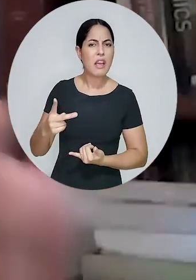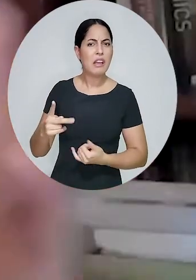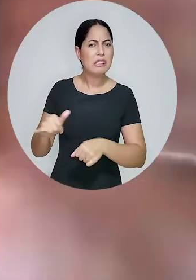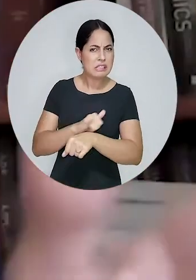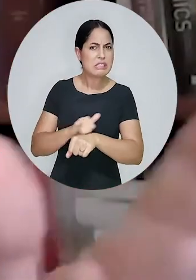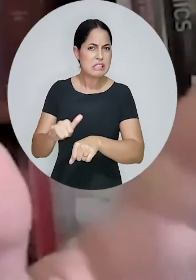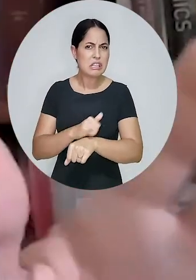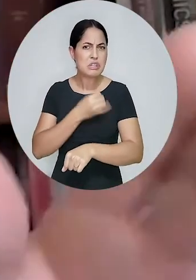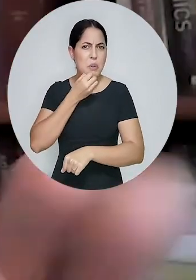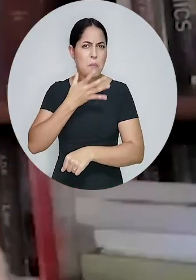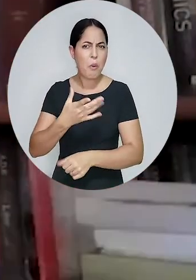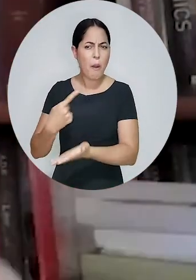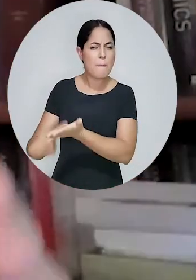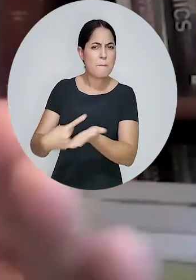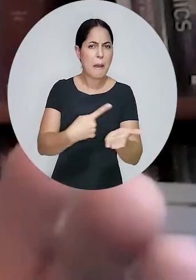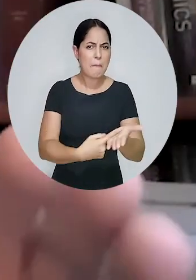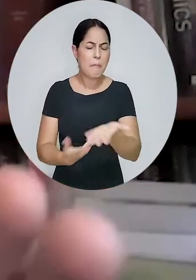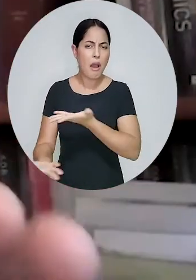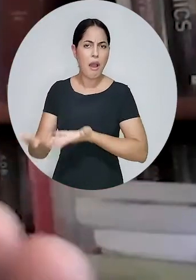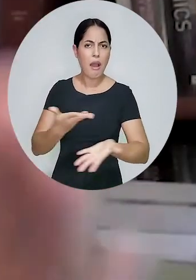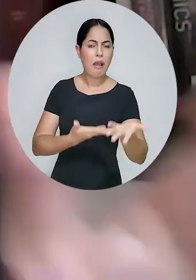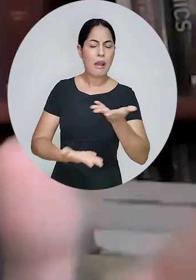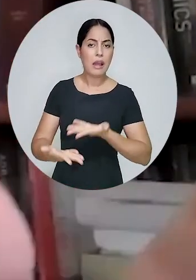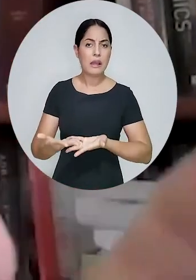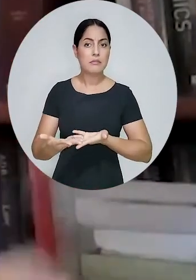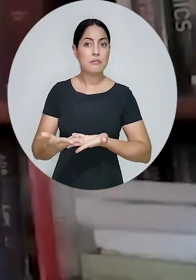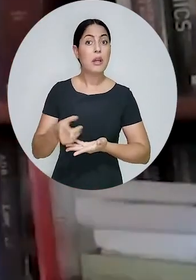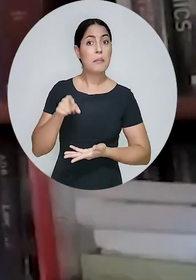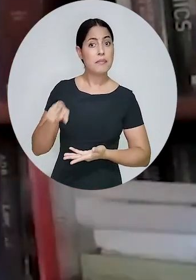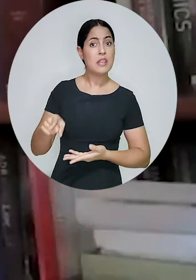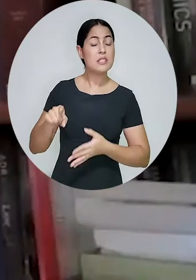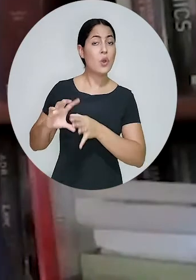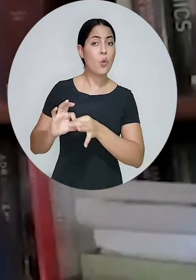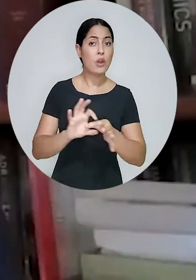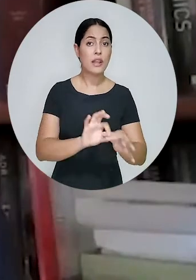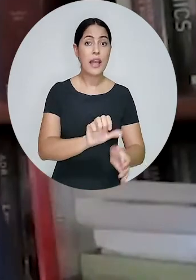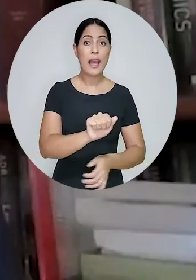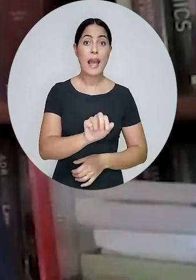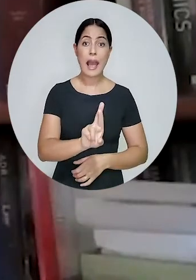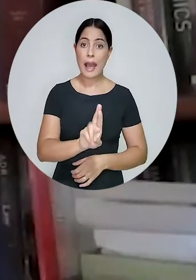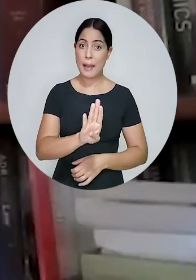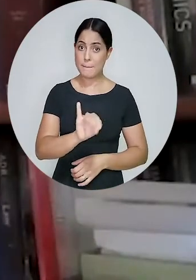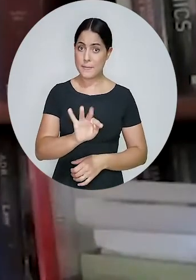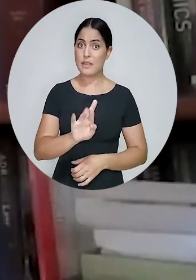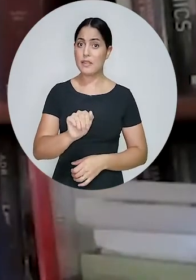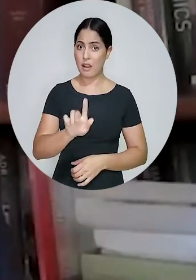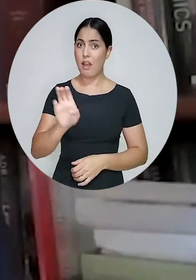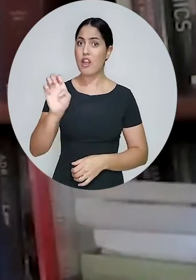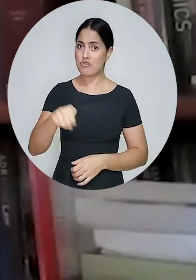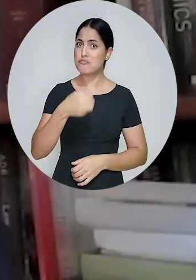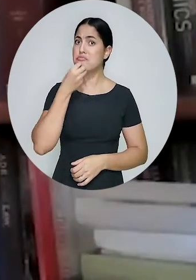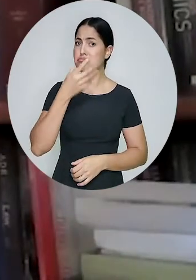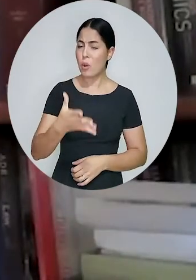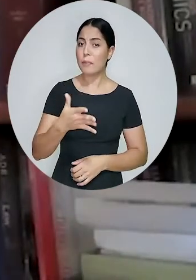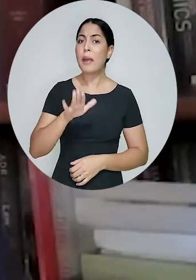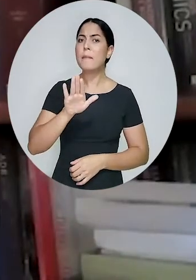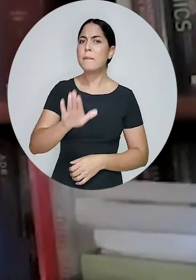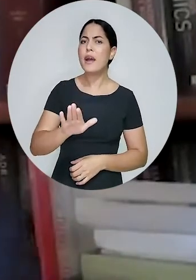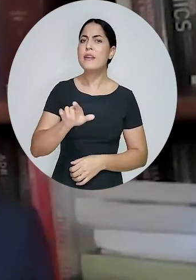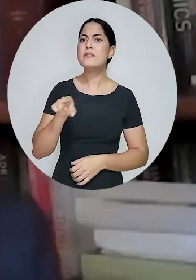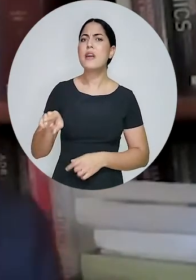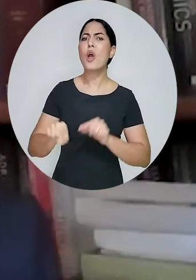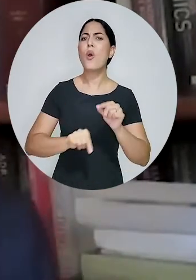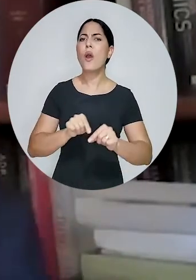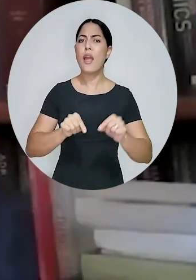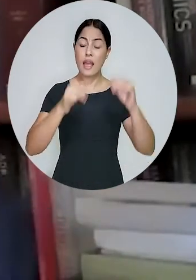like this would be a good case for mediation. This case would be a good one for arbitration. This is a case